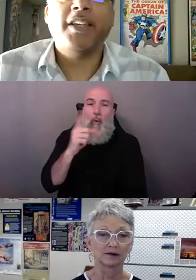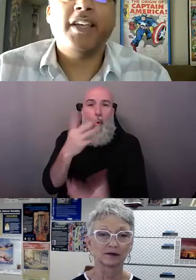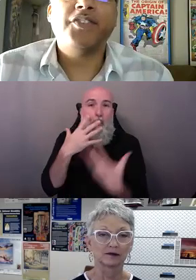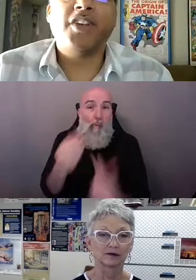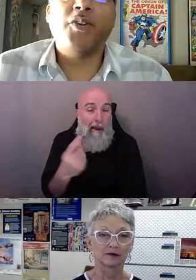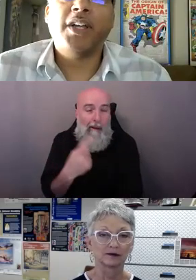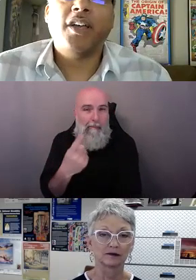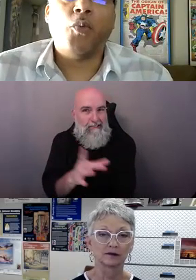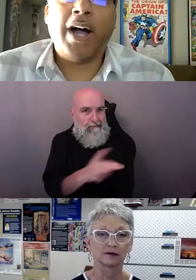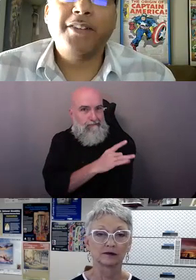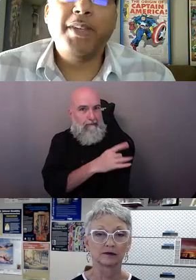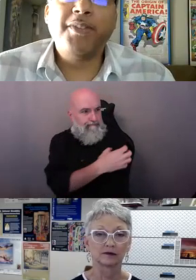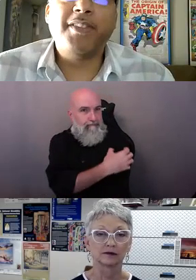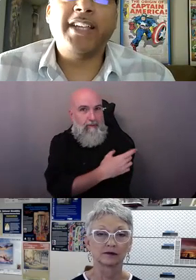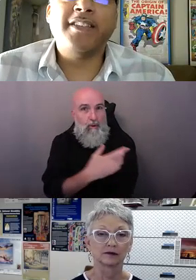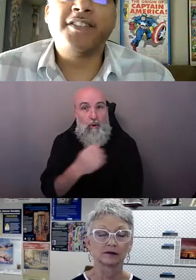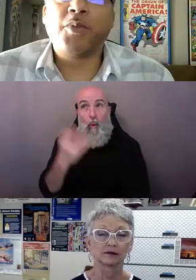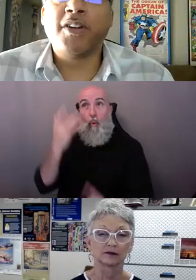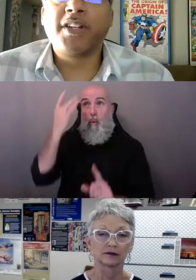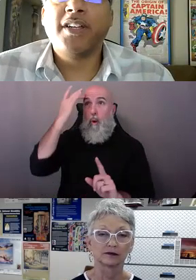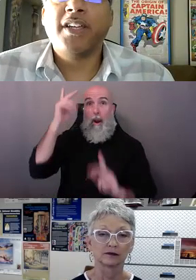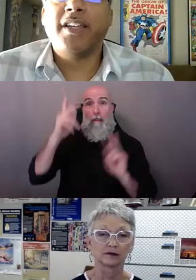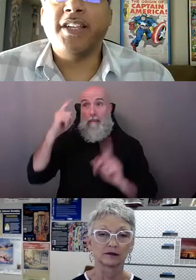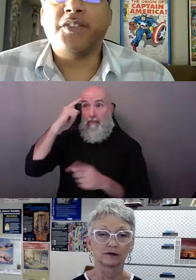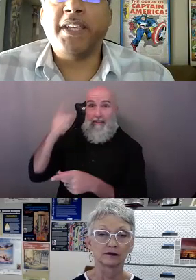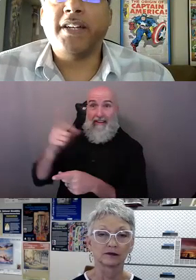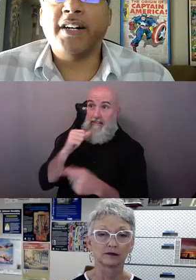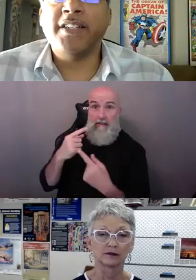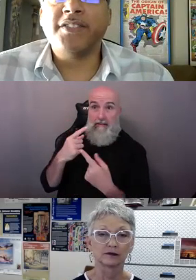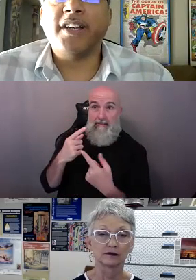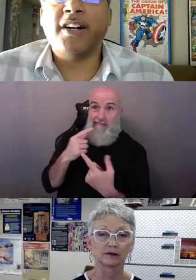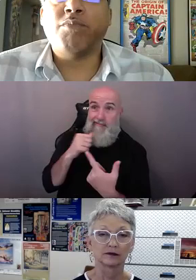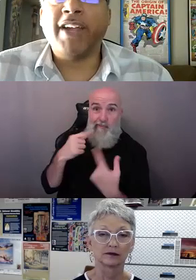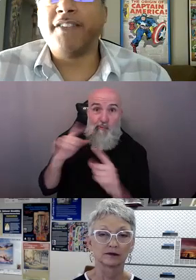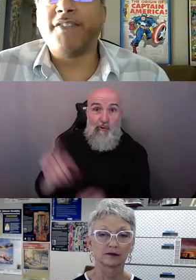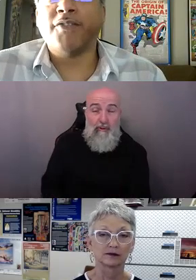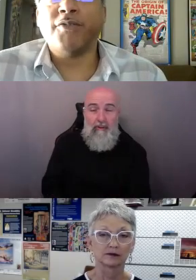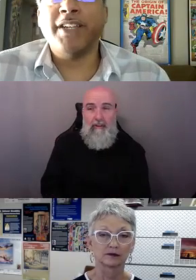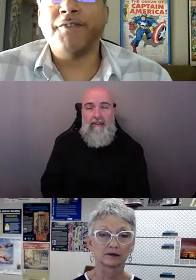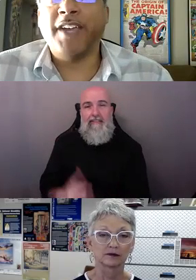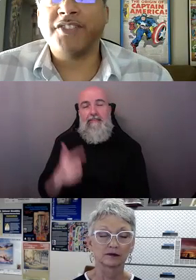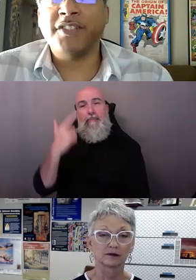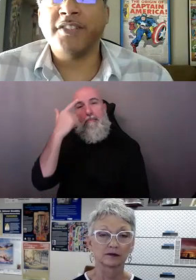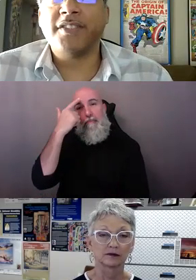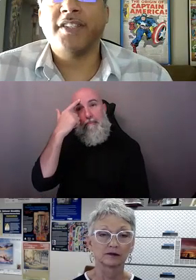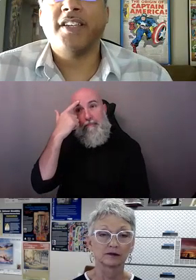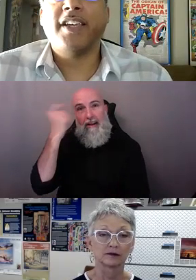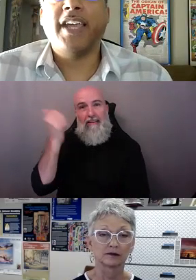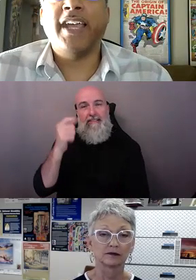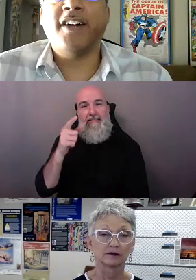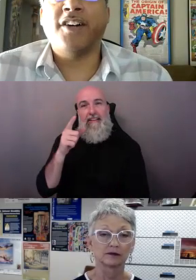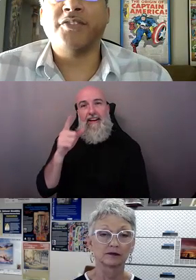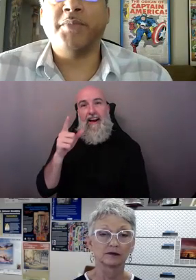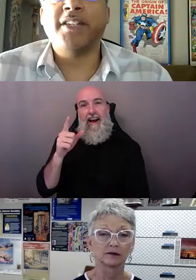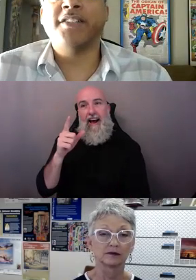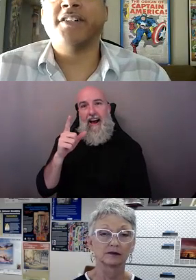arm. So why do people think it doesn't work? It's because of breakthrough infections,